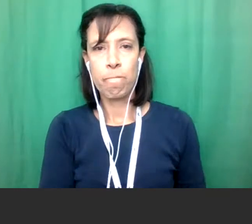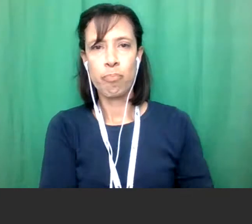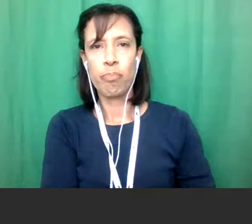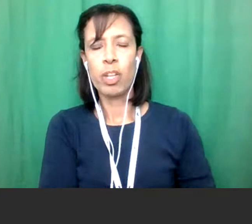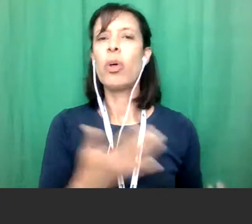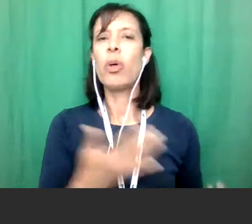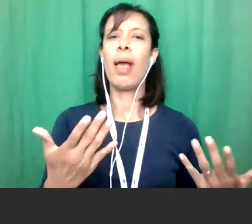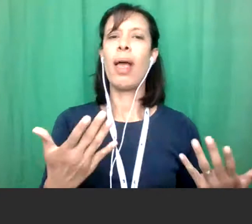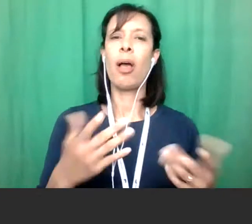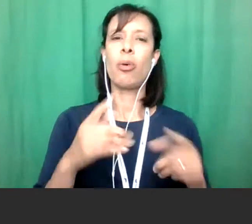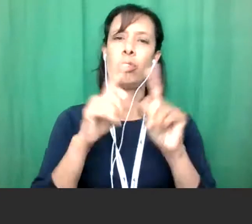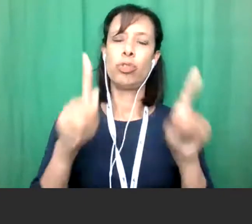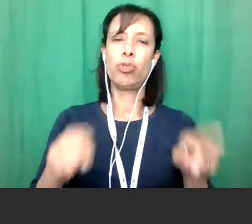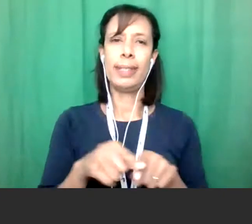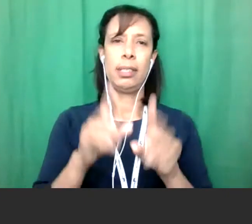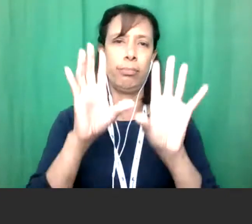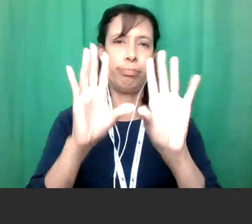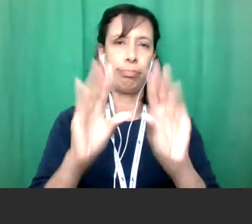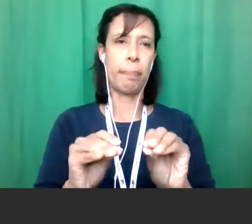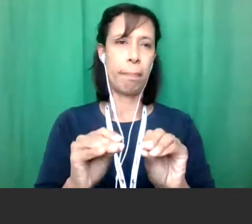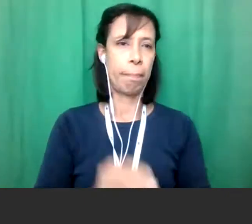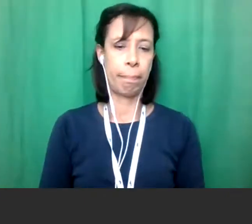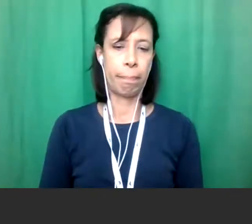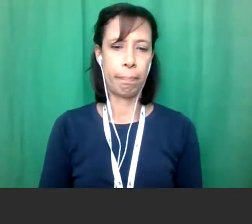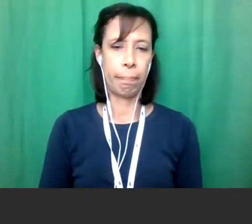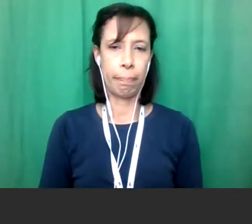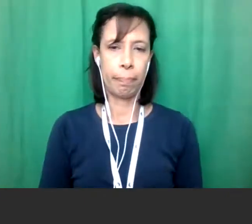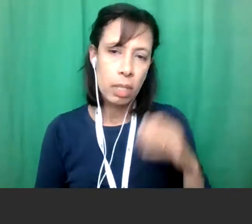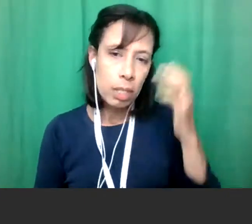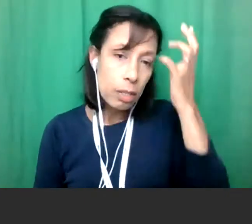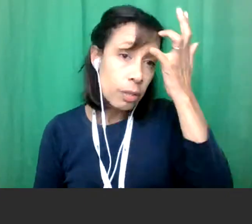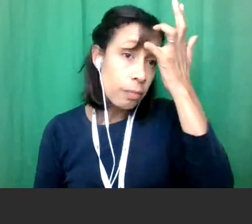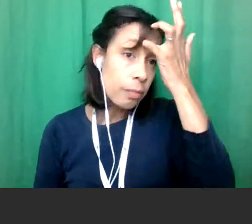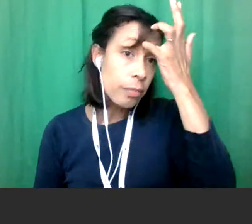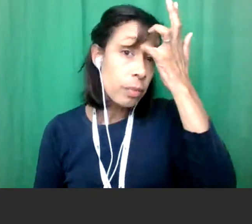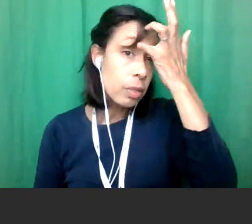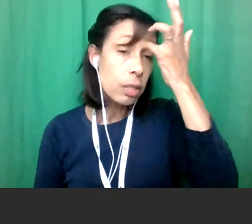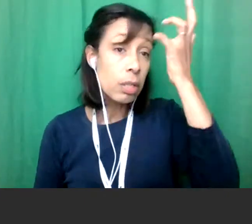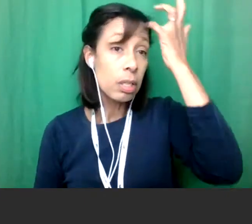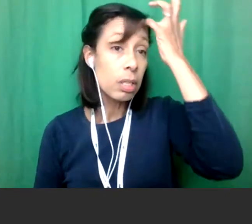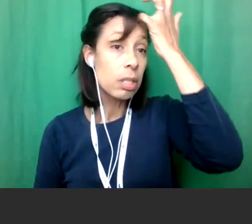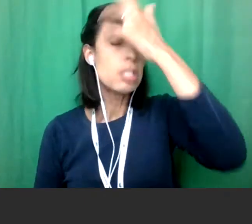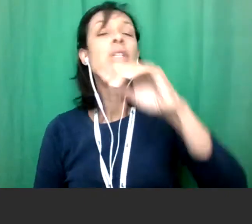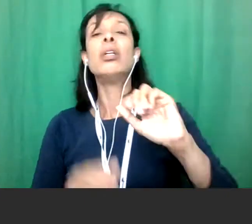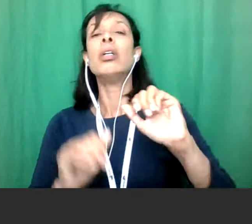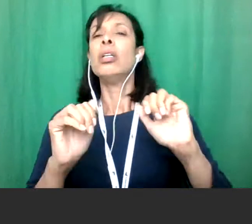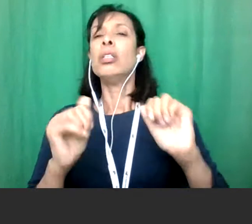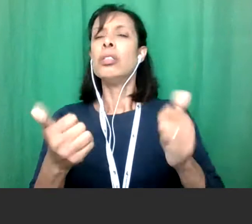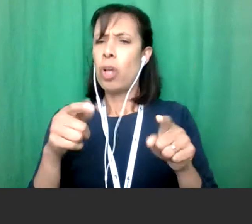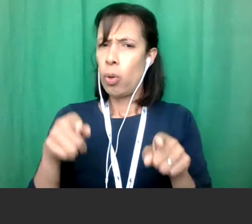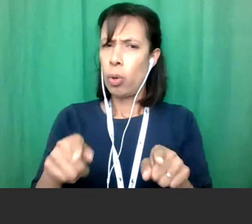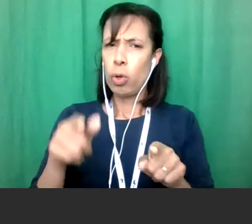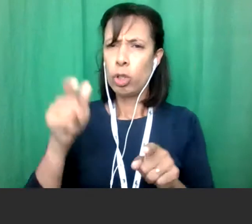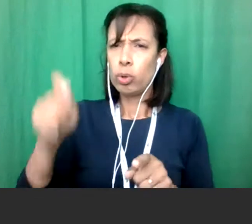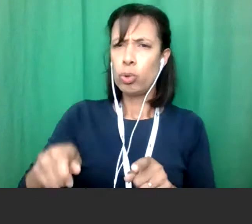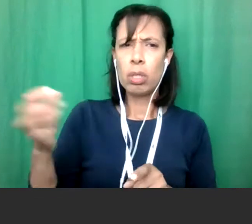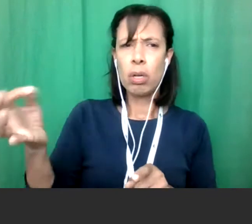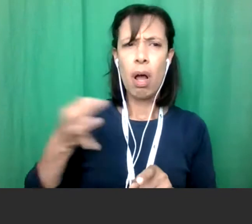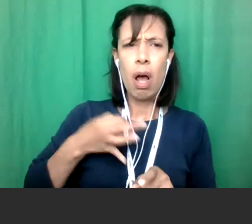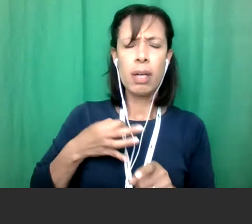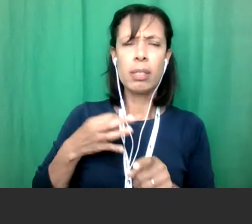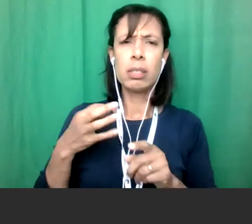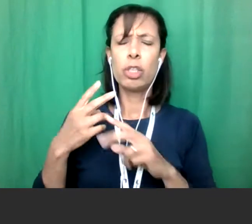screen. And okay, so thanks, Nicole. It's a great question. So supervisors, we are just finalising because